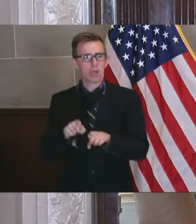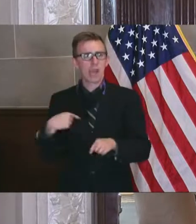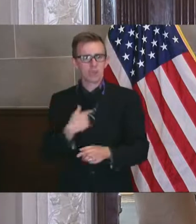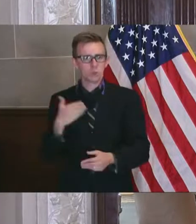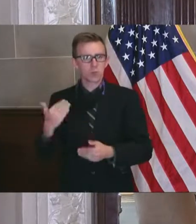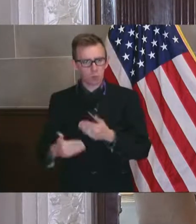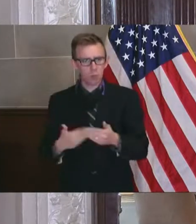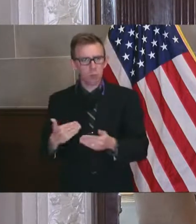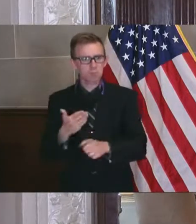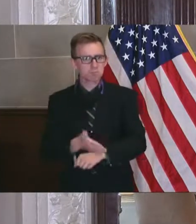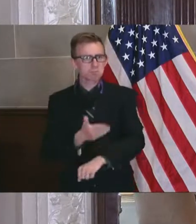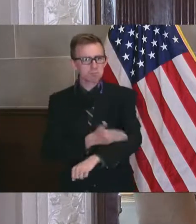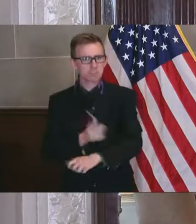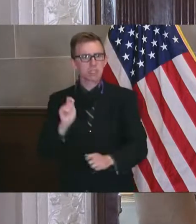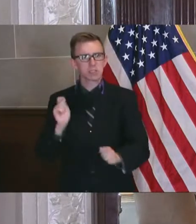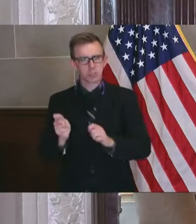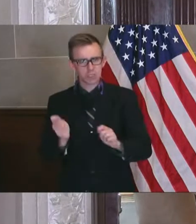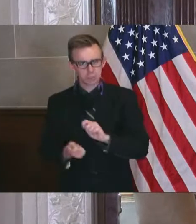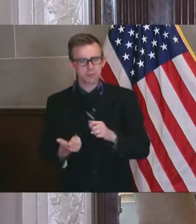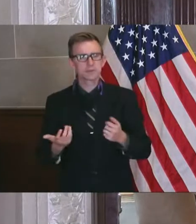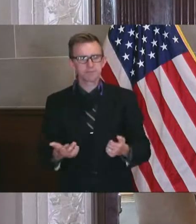along and get better and change it.